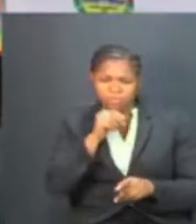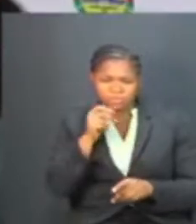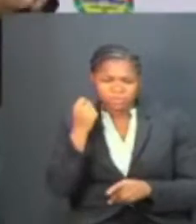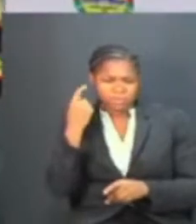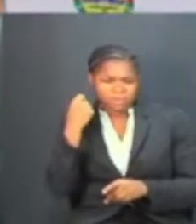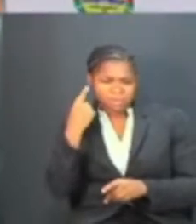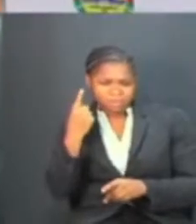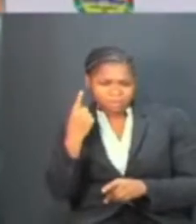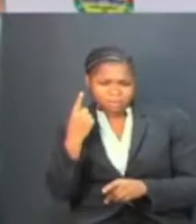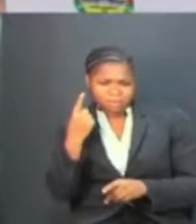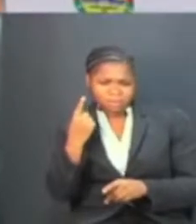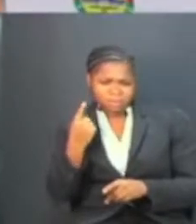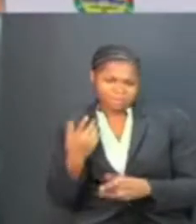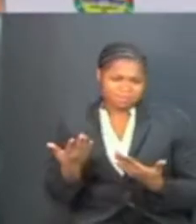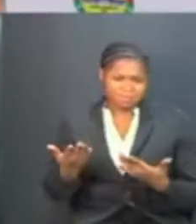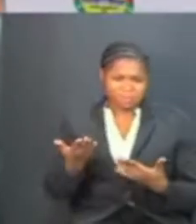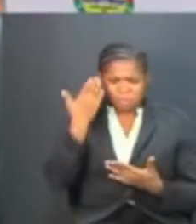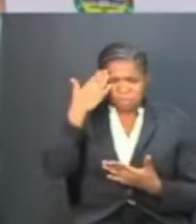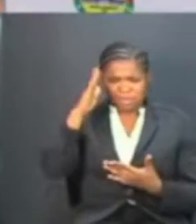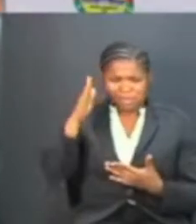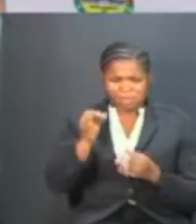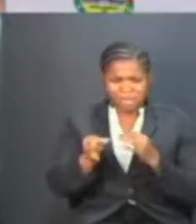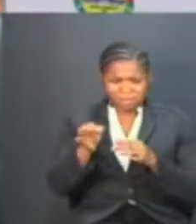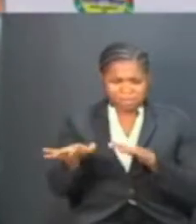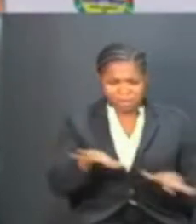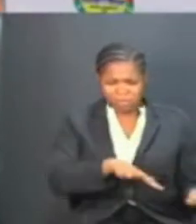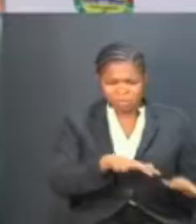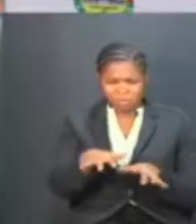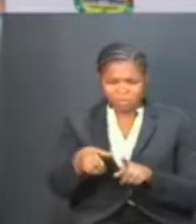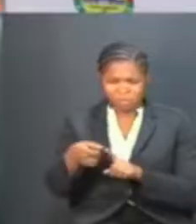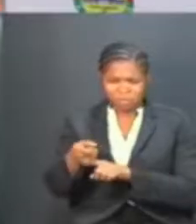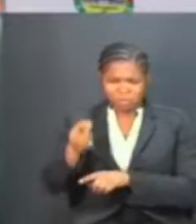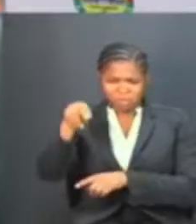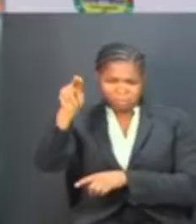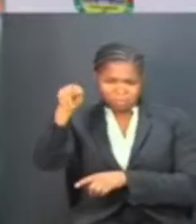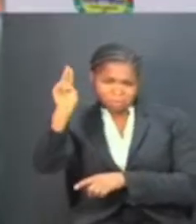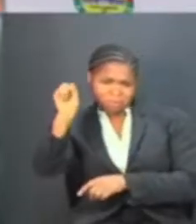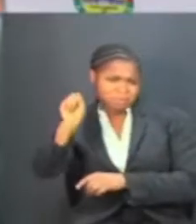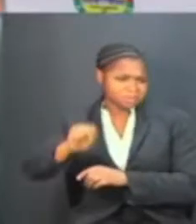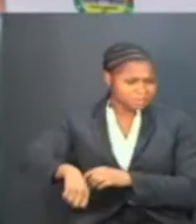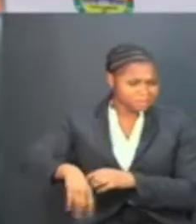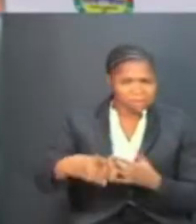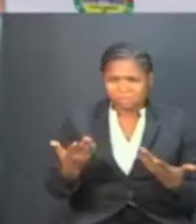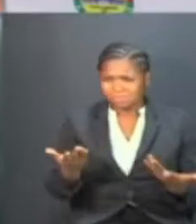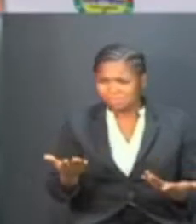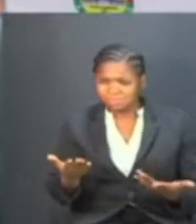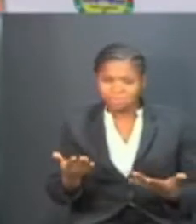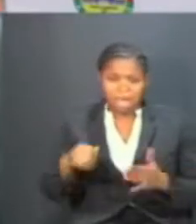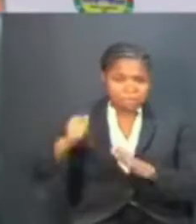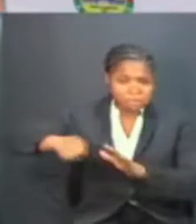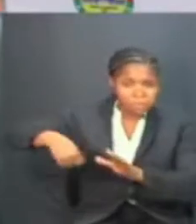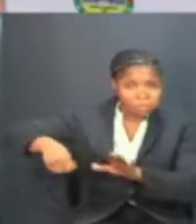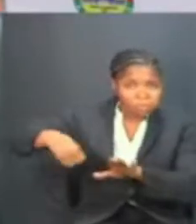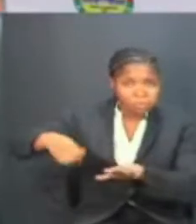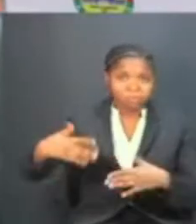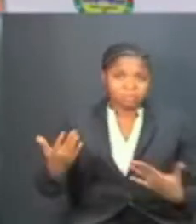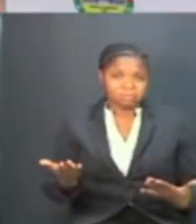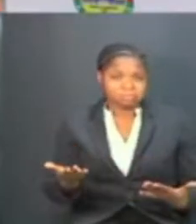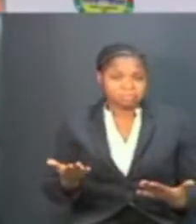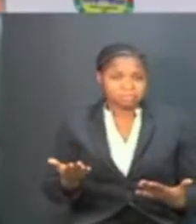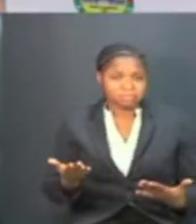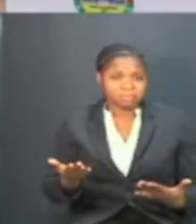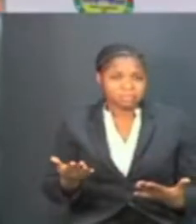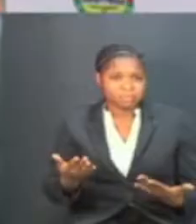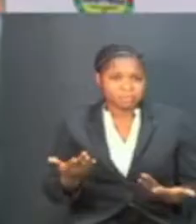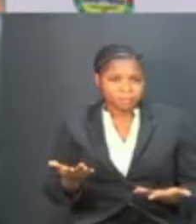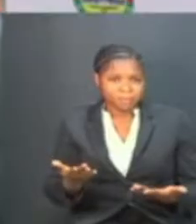fugu comes from where. The best fugu you can get is those that are sewn by hand. They are sewn by hand. Every